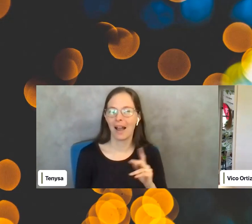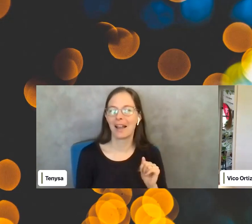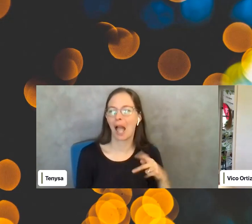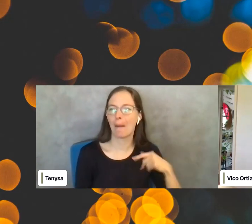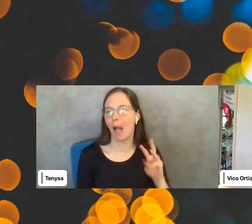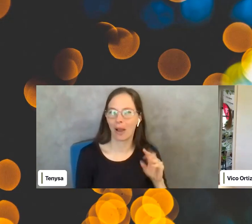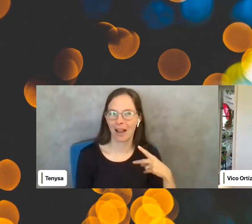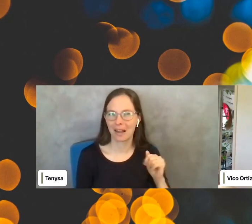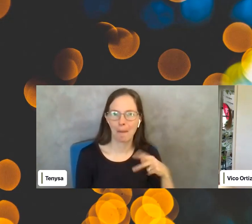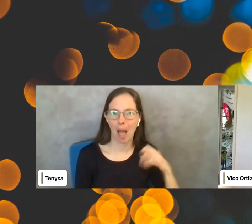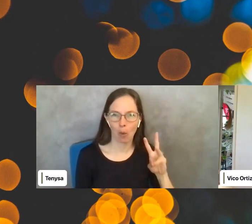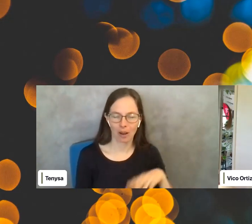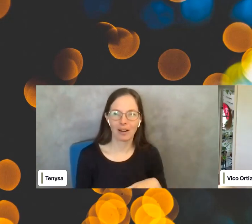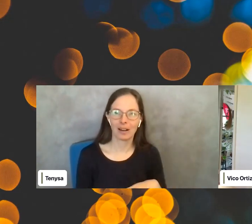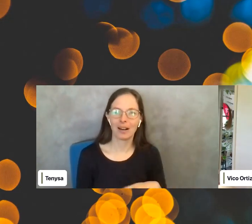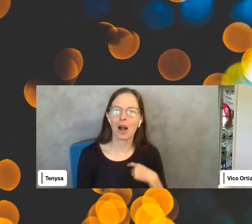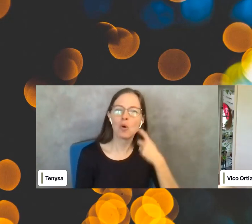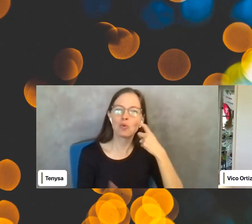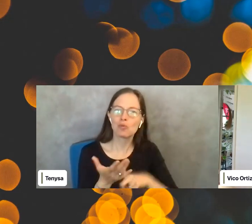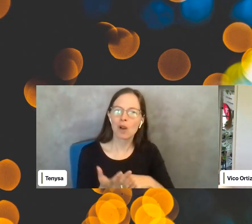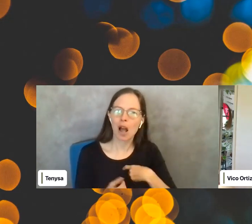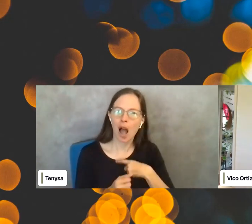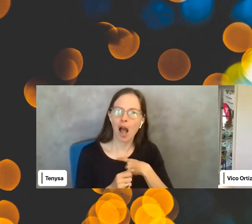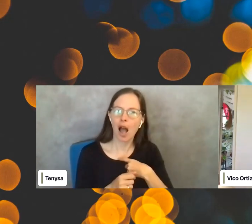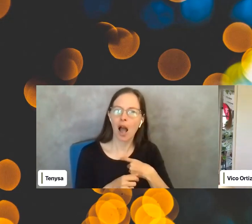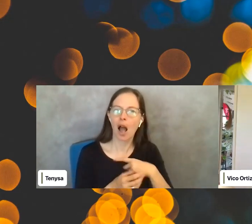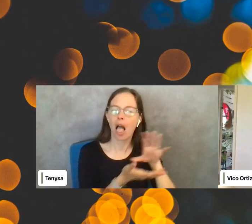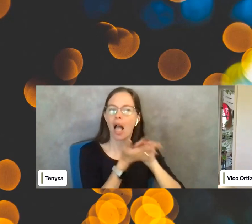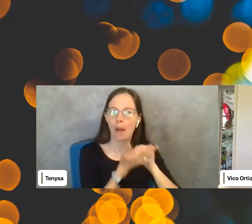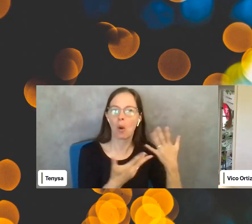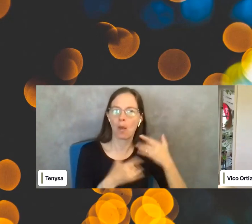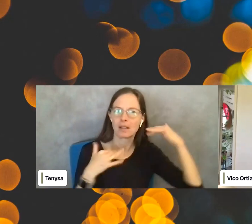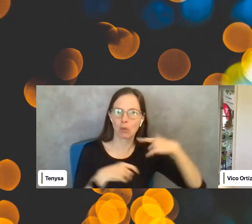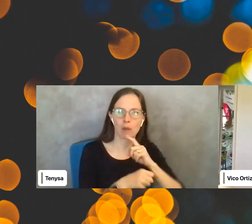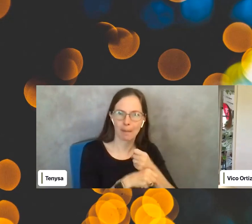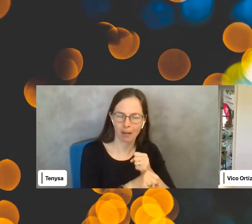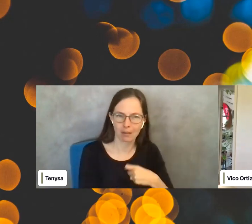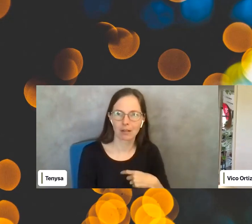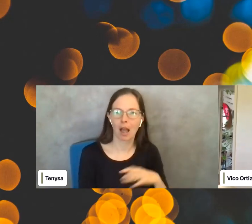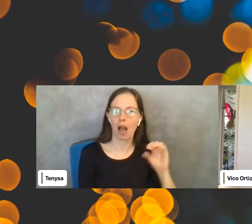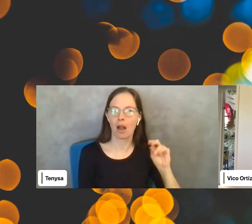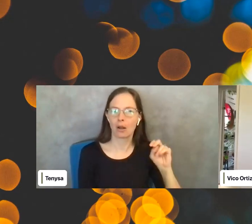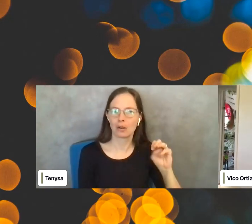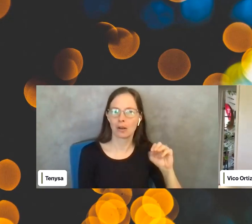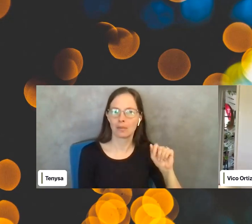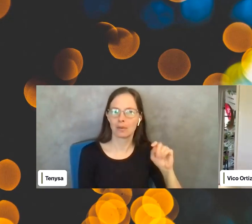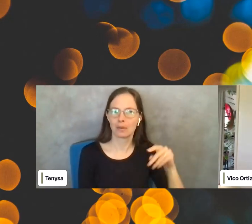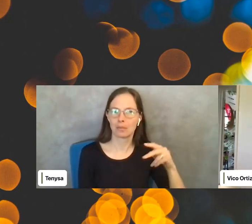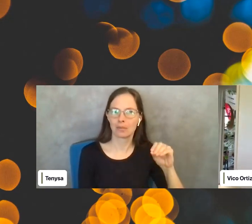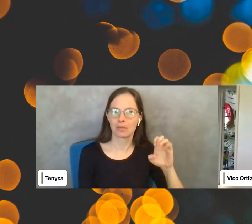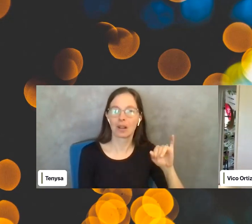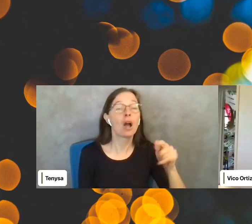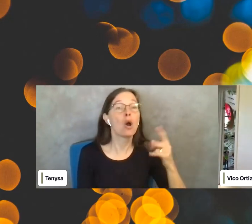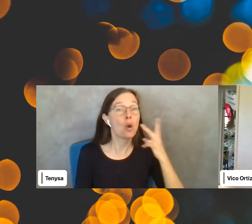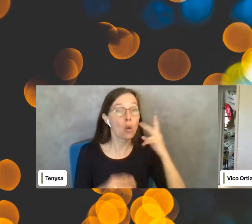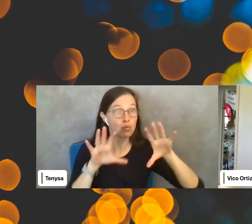I speak in a lot of like onomatopoeias, I realize. For those of you who are, I see a little group there, you